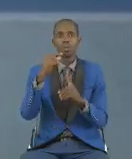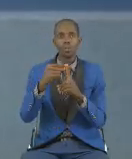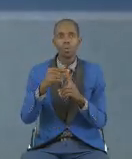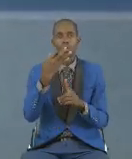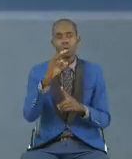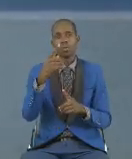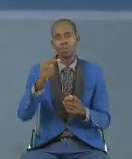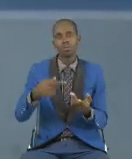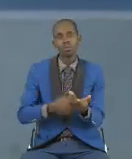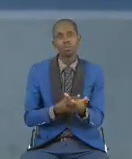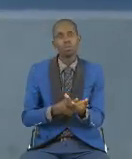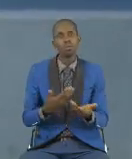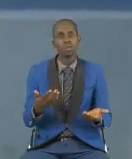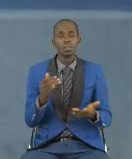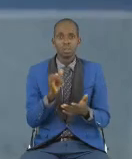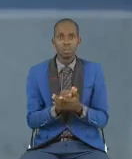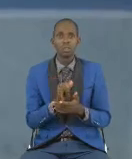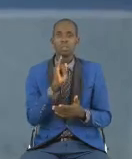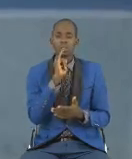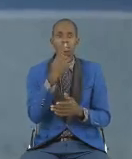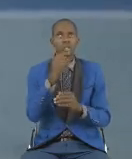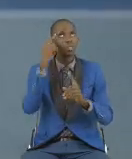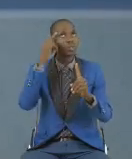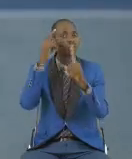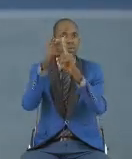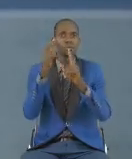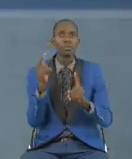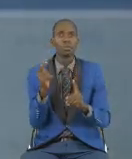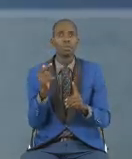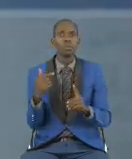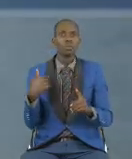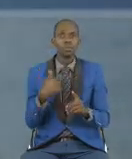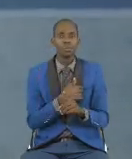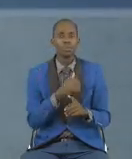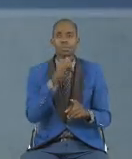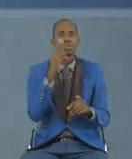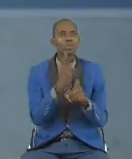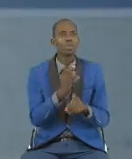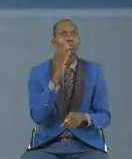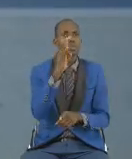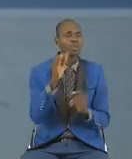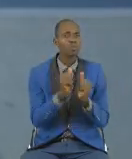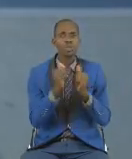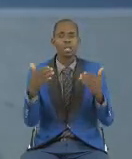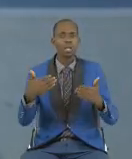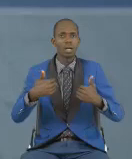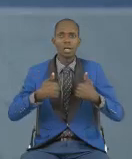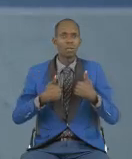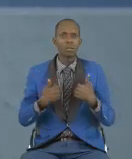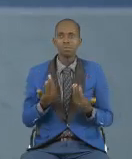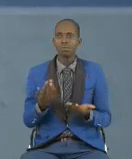gospel. That's the goal. That's the goal. Who wants to just preach without having a result? Who wants to just preach